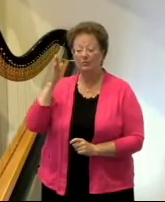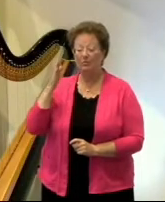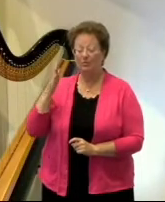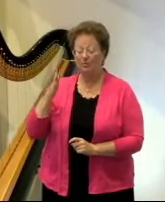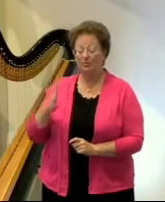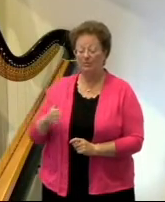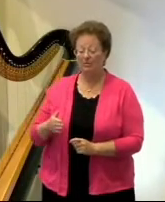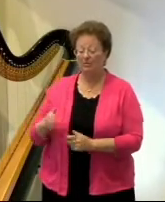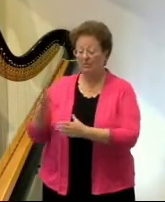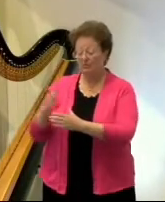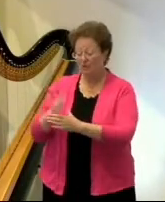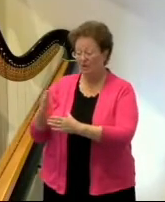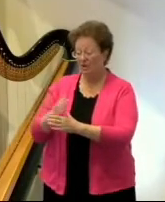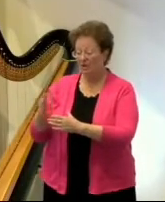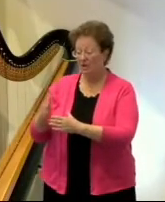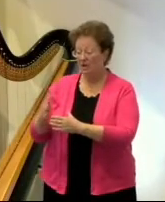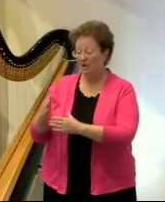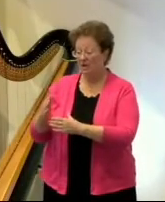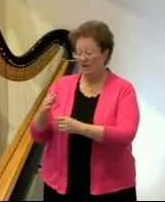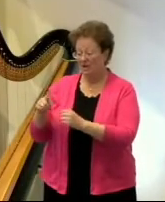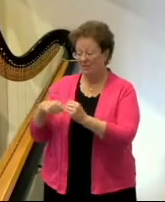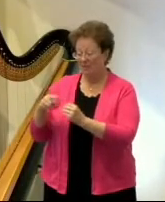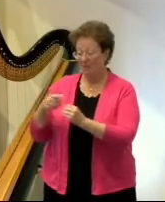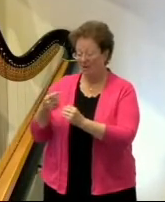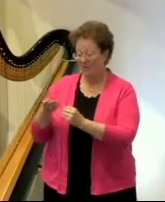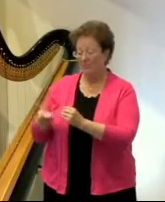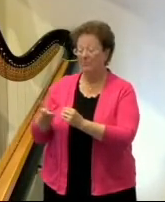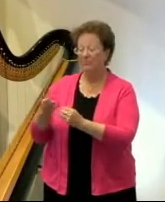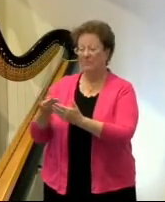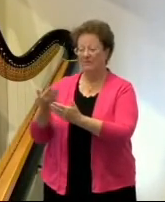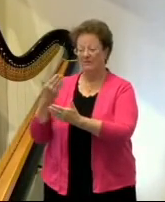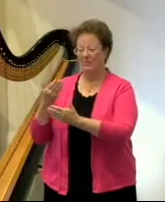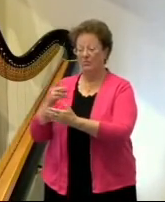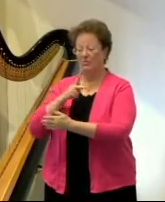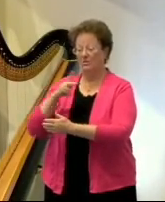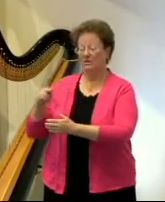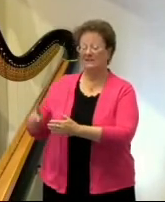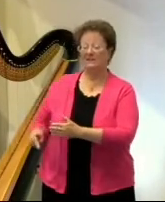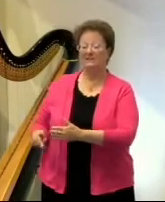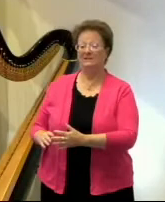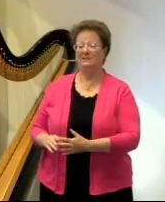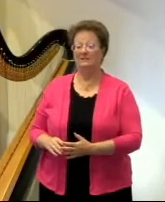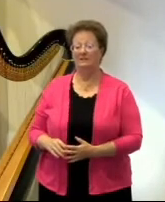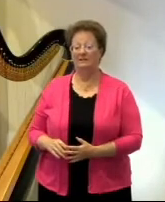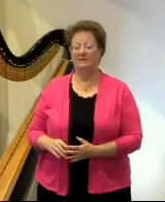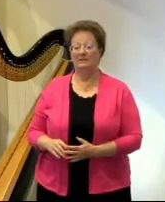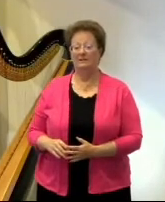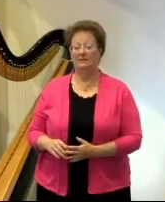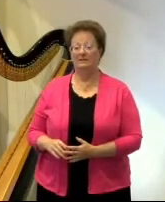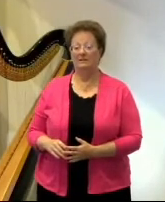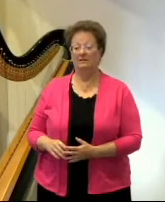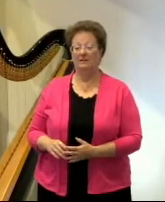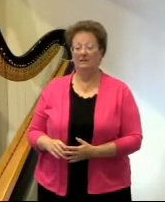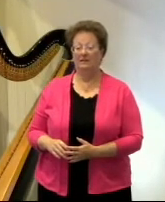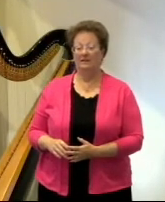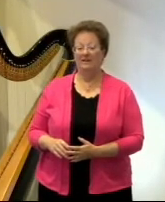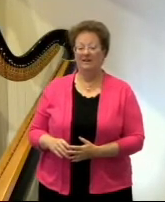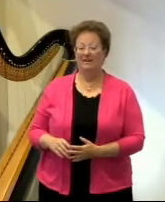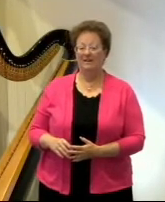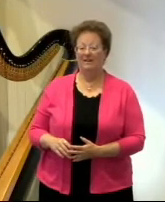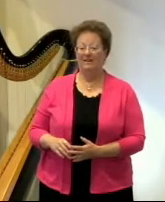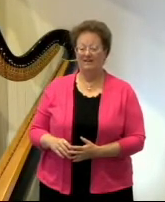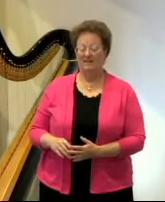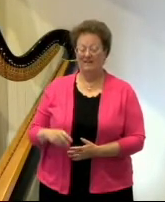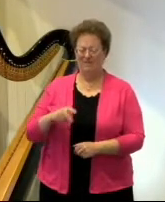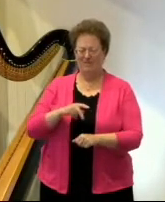Israel.'" Now, the common response to Paul's conversion was, "No way." But we can hear